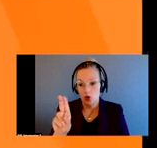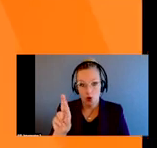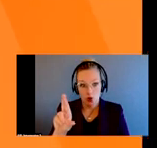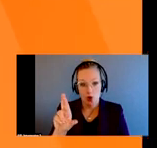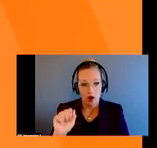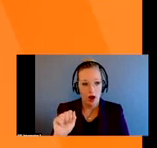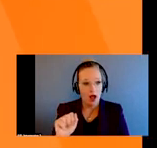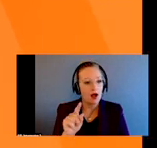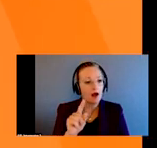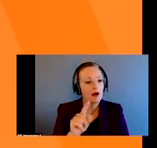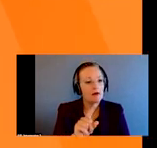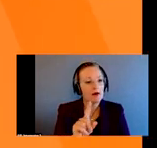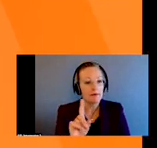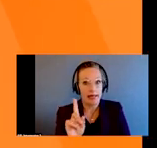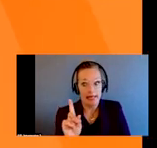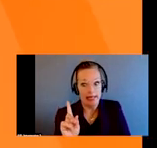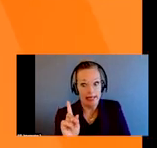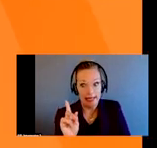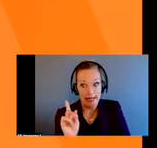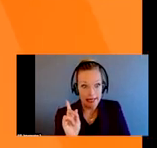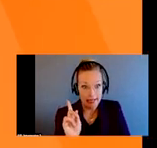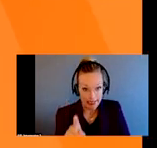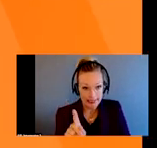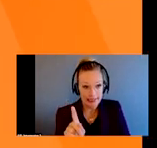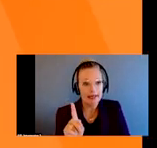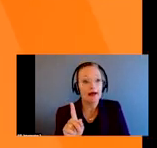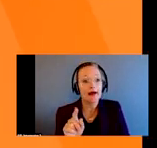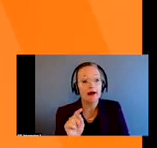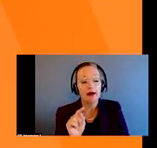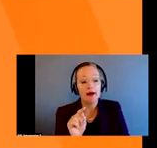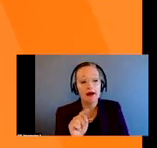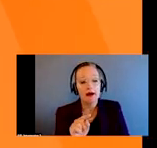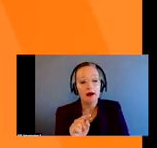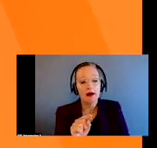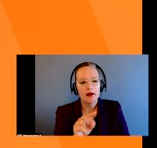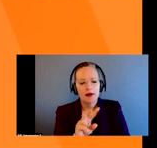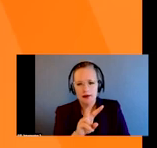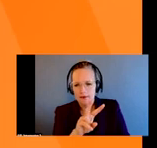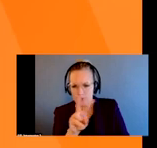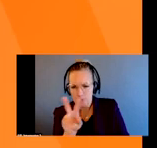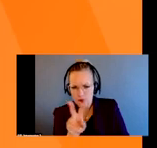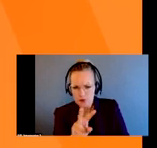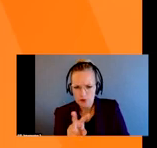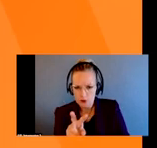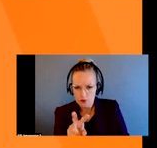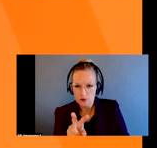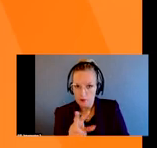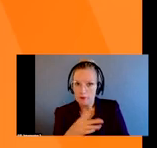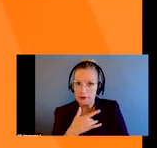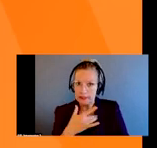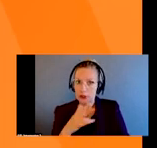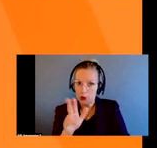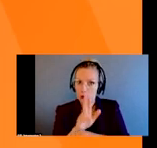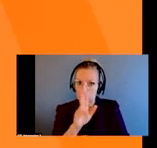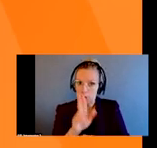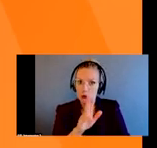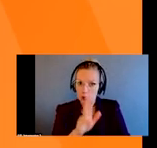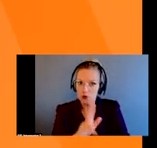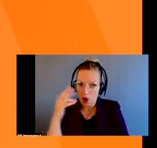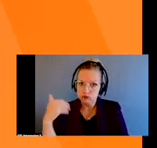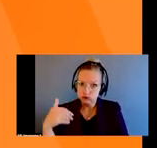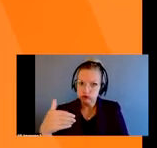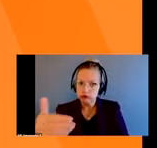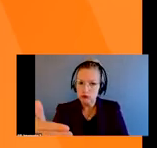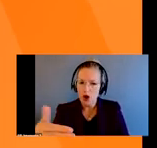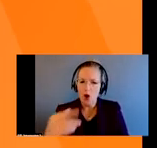Laura, I'm going to first determine if she is active on the platform. By scrolling down, I can see that